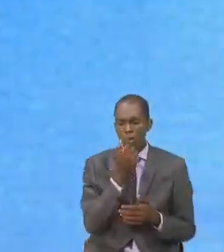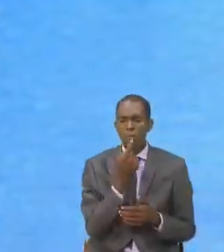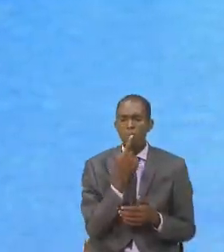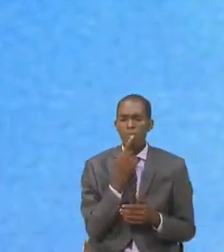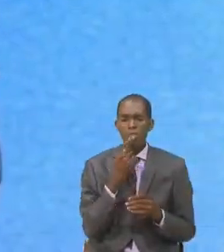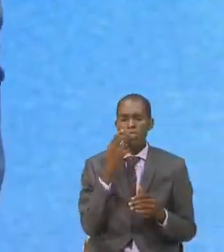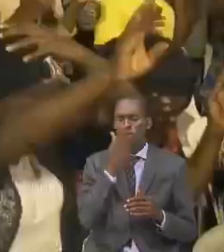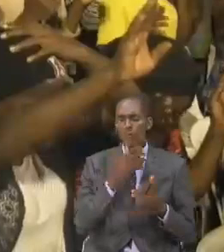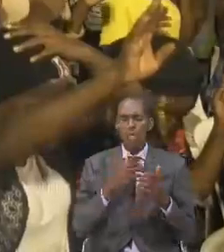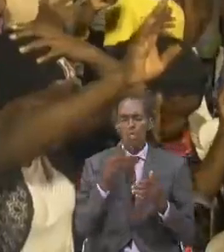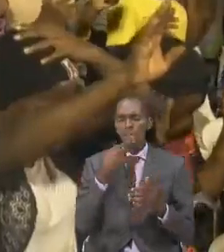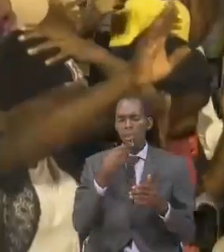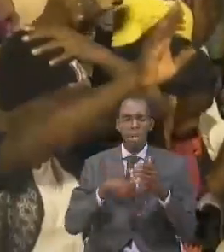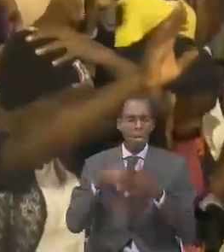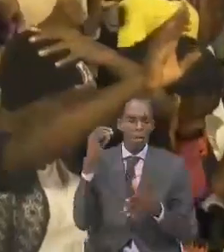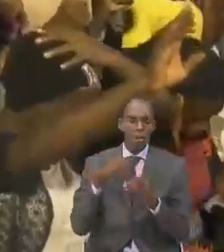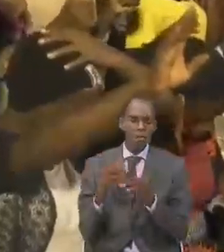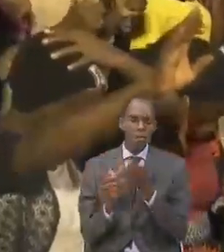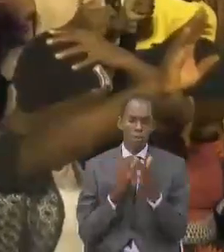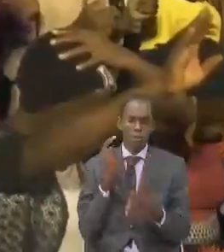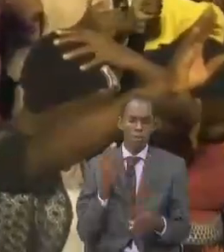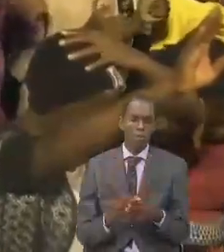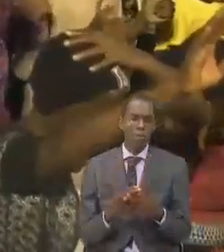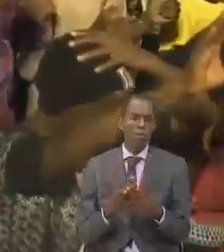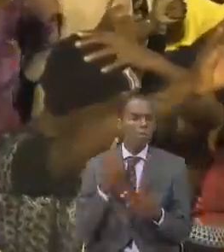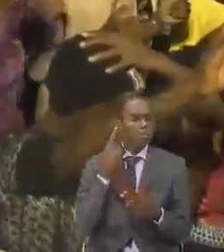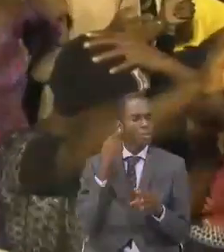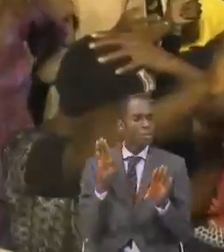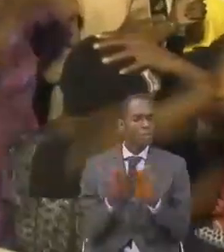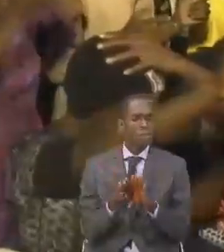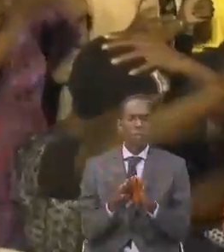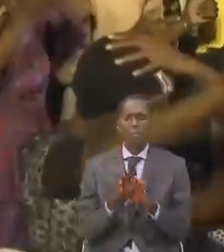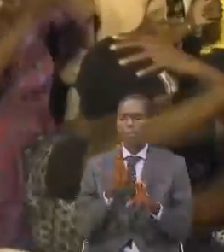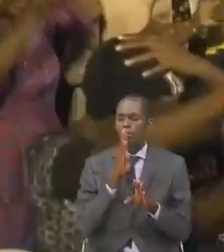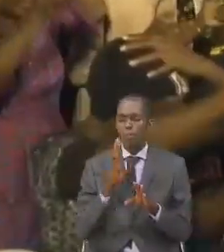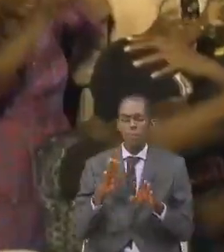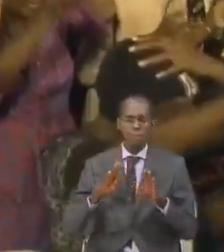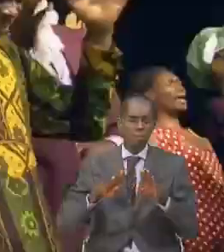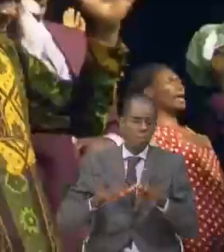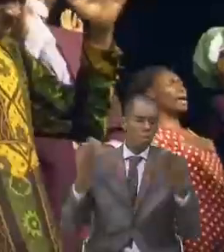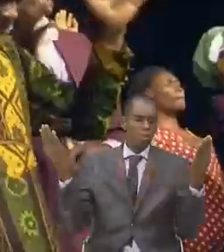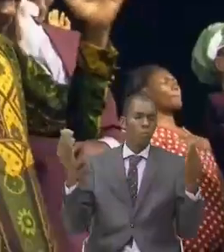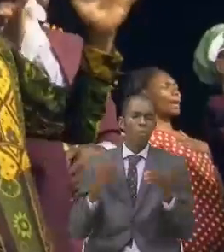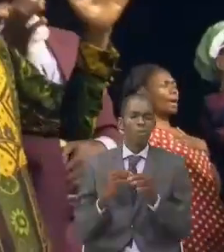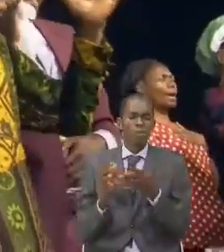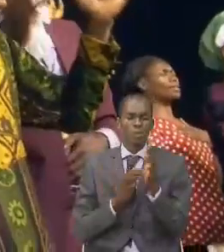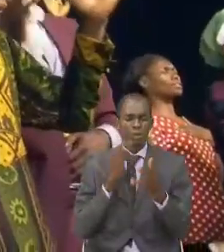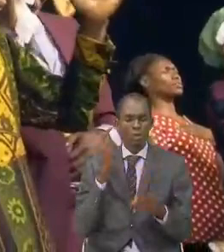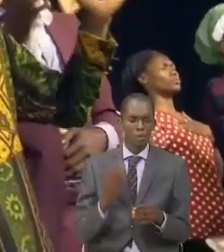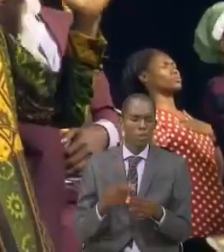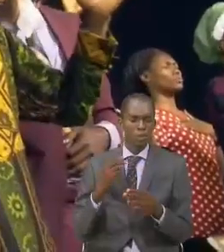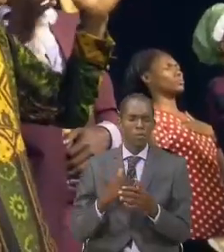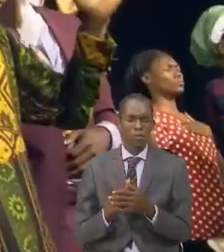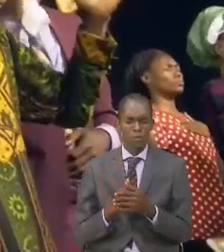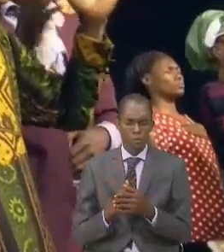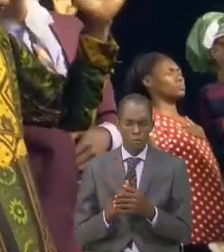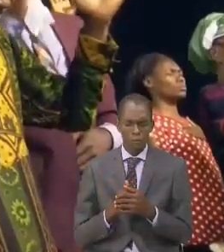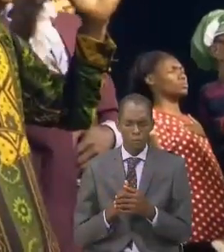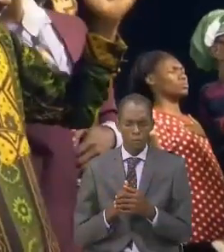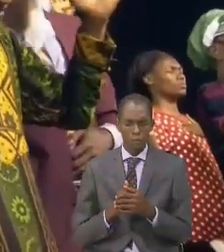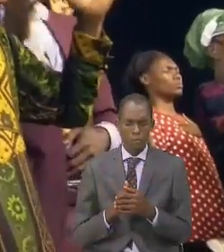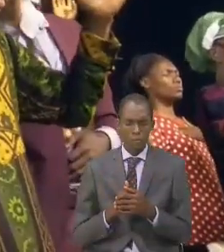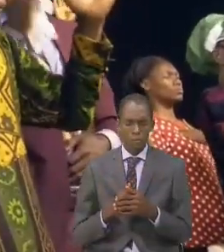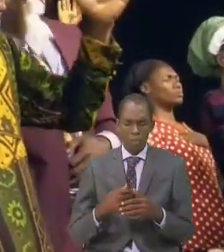in Jesus' name. Dumb tongues speak out in Jesus' name. Deaf ears begin